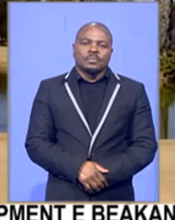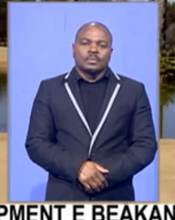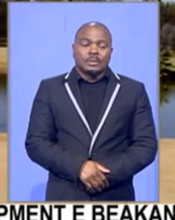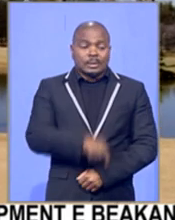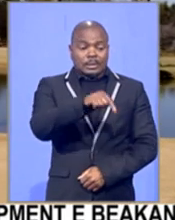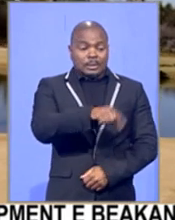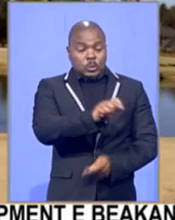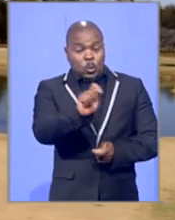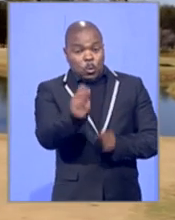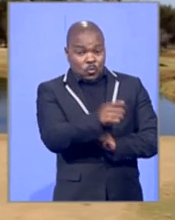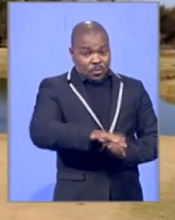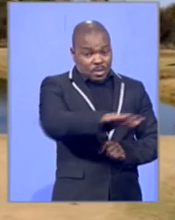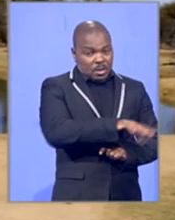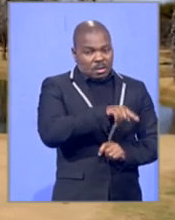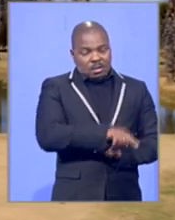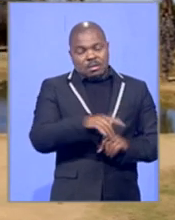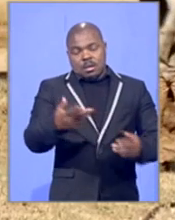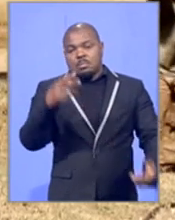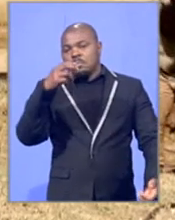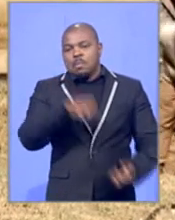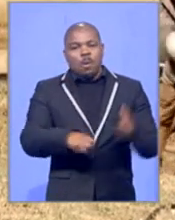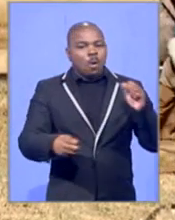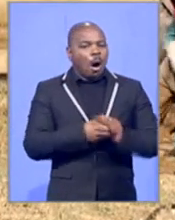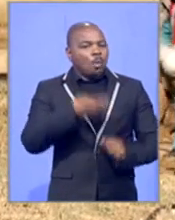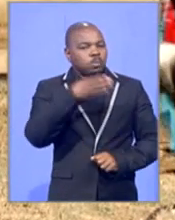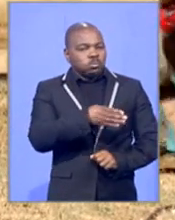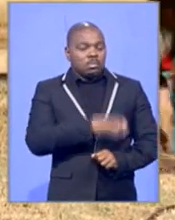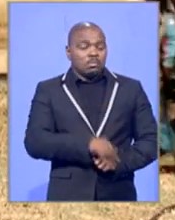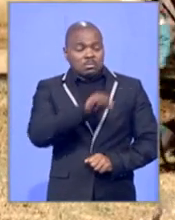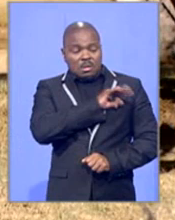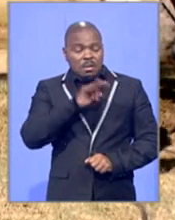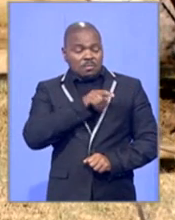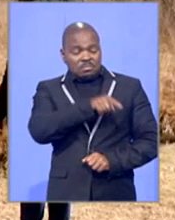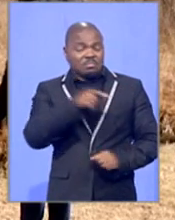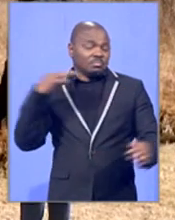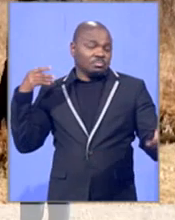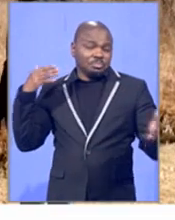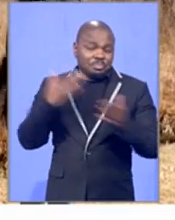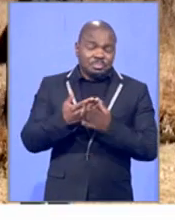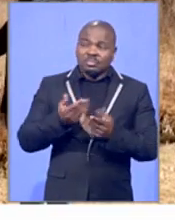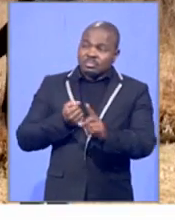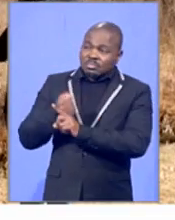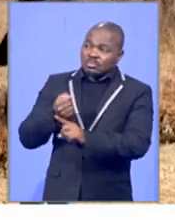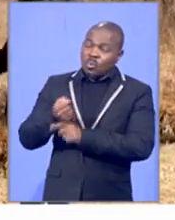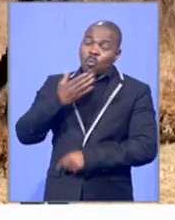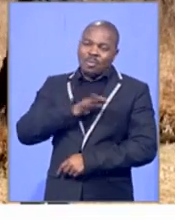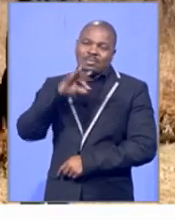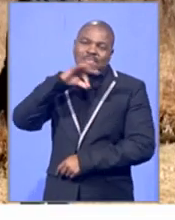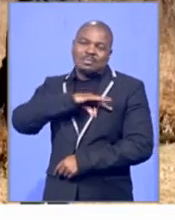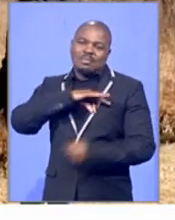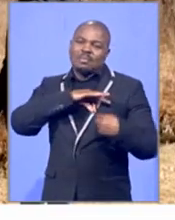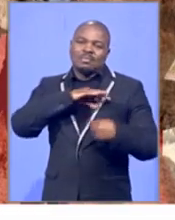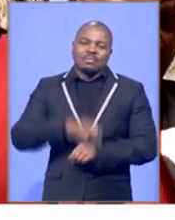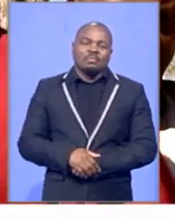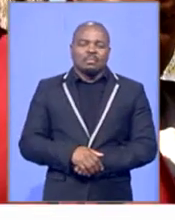Estate eno ya golfo e letso ke dipoo. Kholo ba ka ba diri ba lefelo le ba loela go bona dituelo tsa bona re na